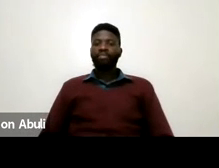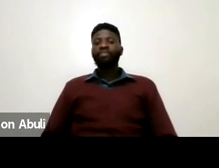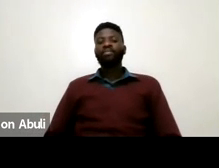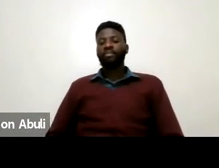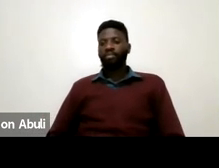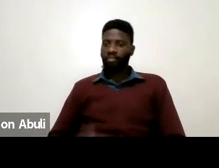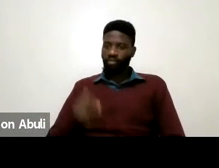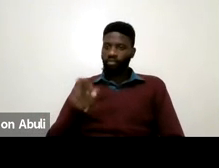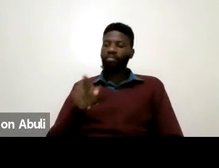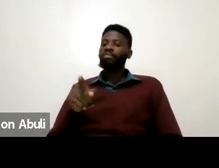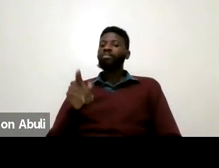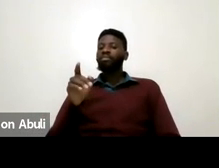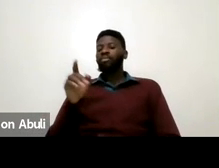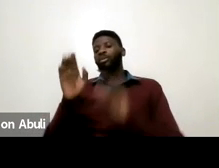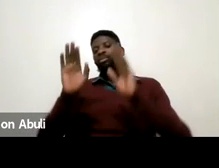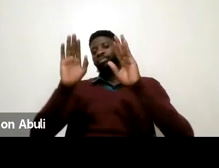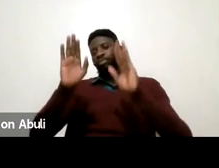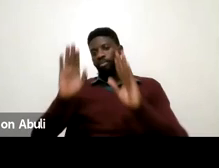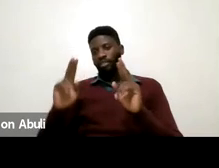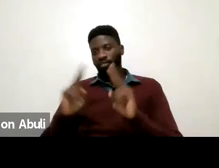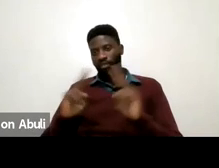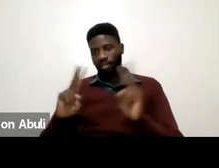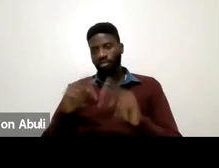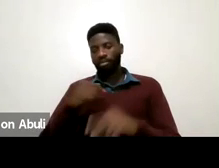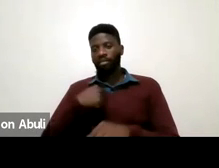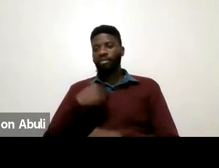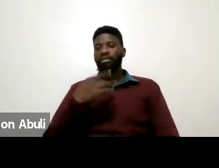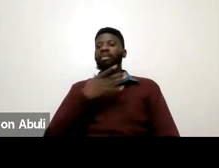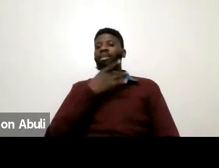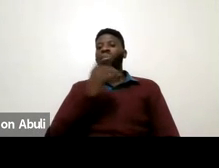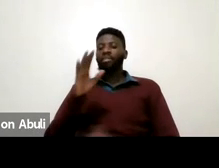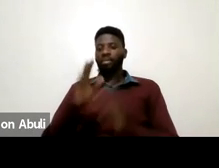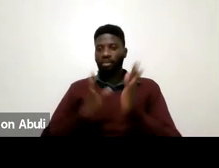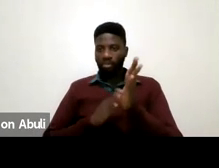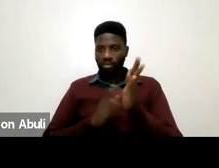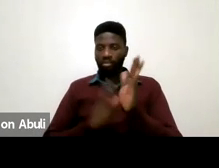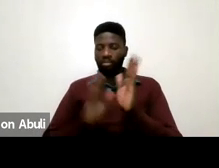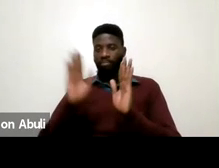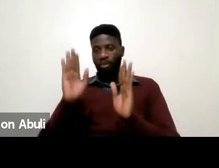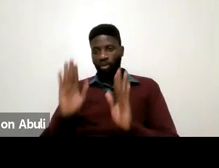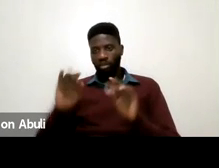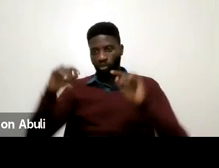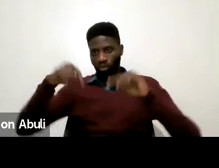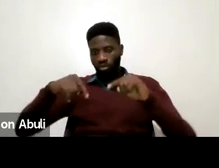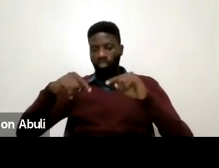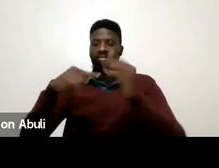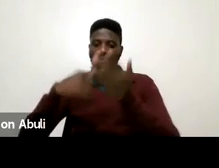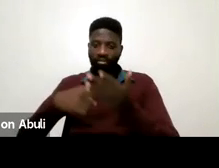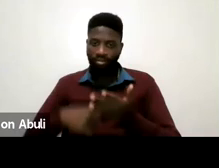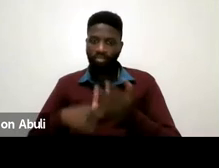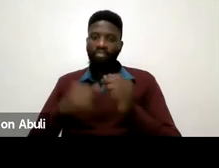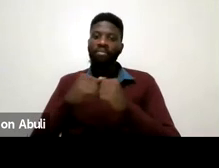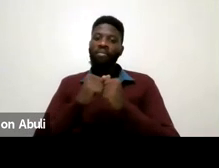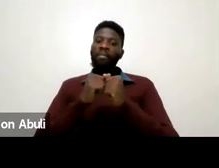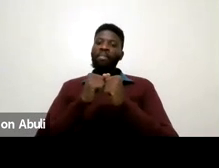Extremely important. And I like your comment. It's extremely important in our conversation today, because it's actually